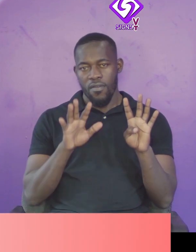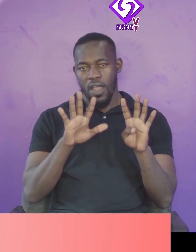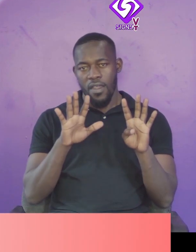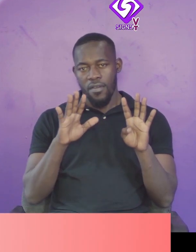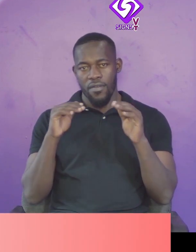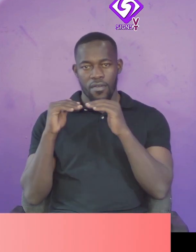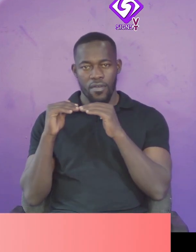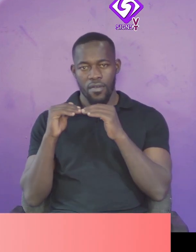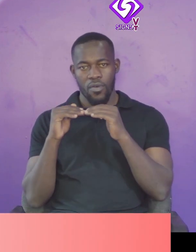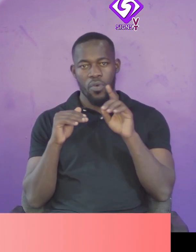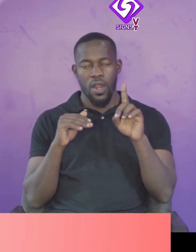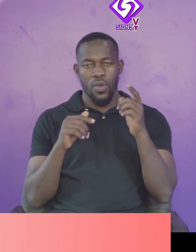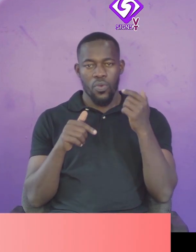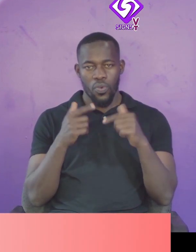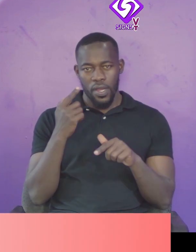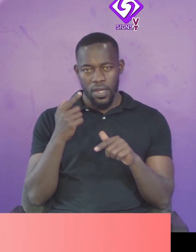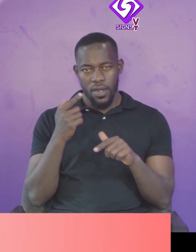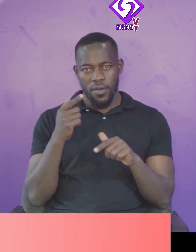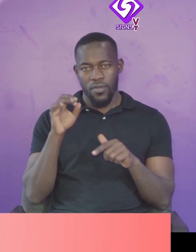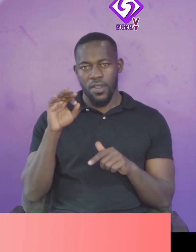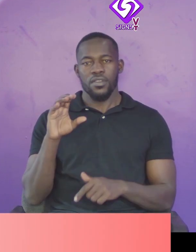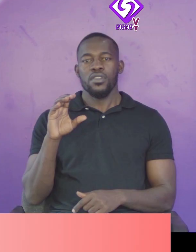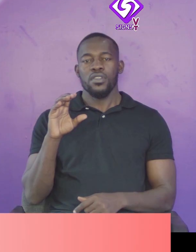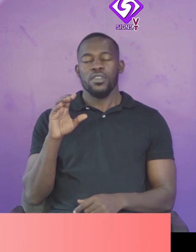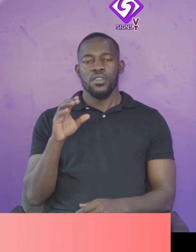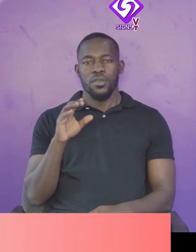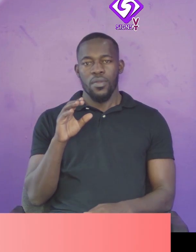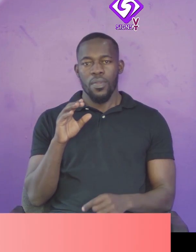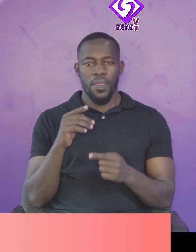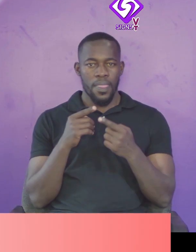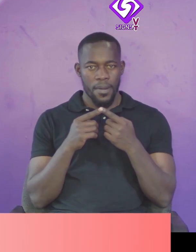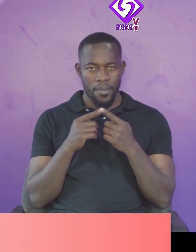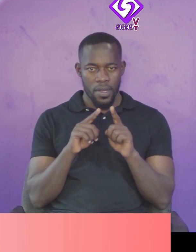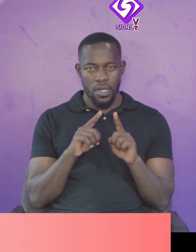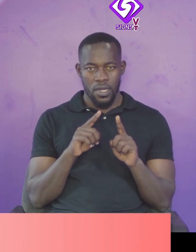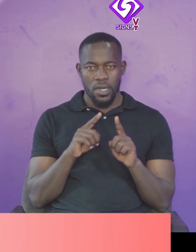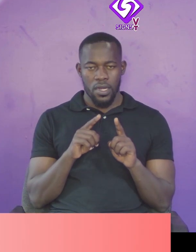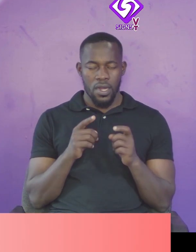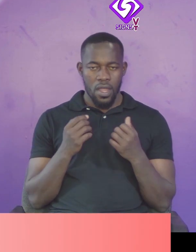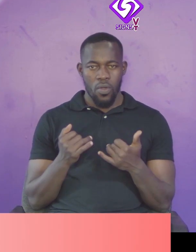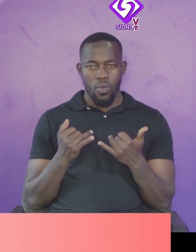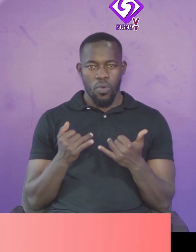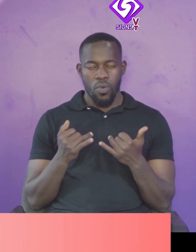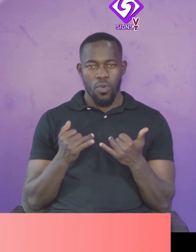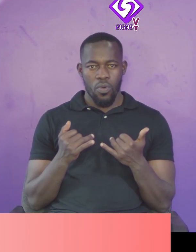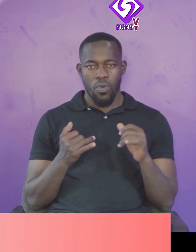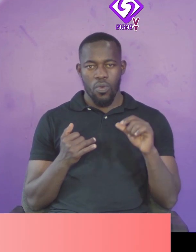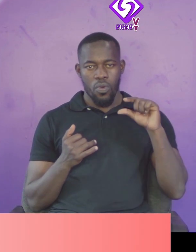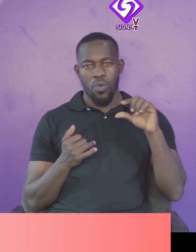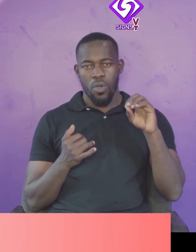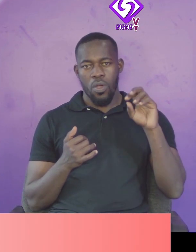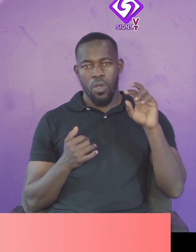and 1 win for AFC Leopards. If we look at the form right now, you find that Gor Mahia